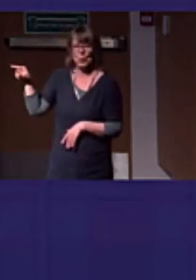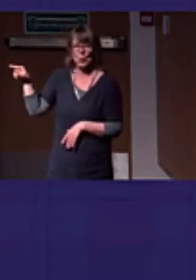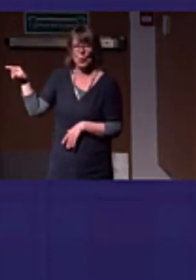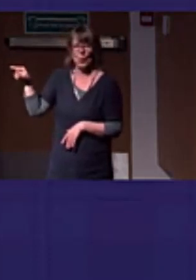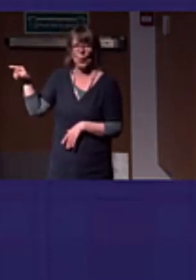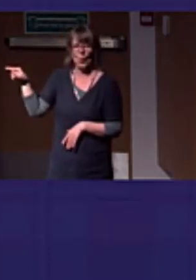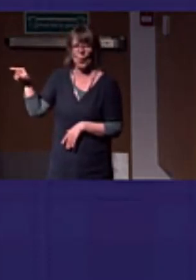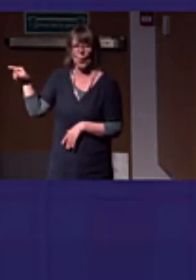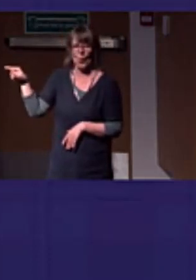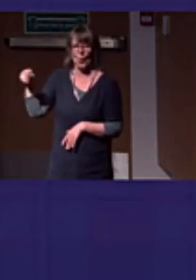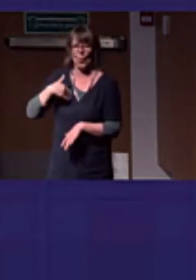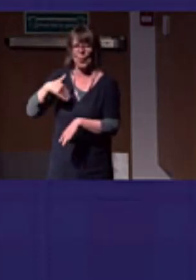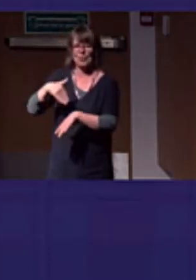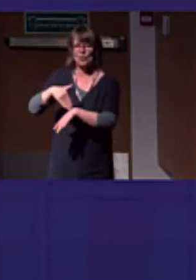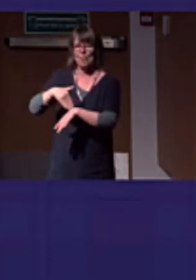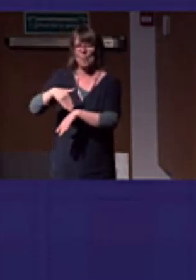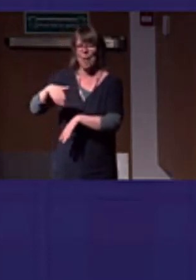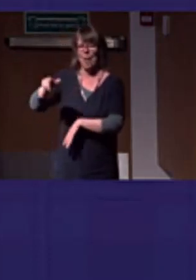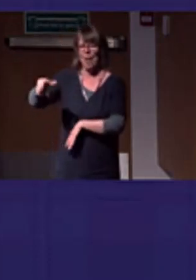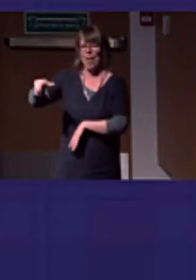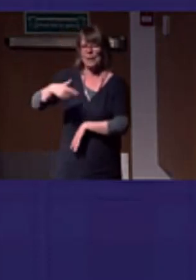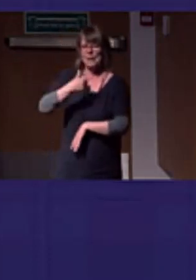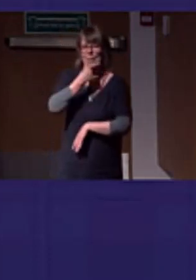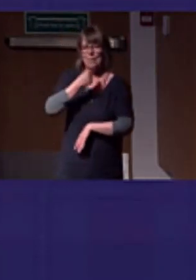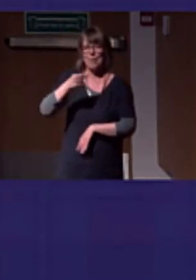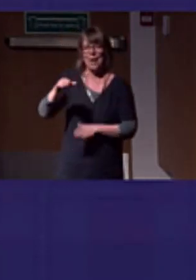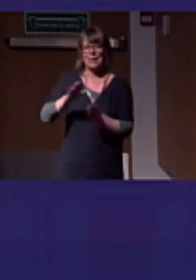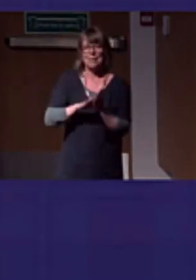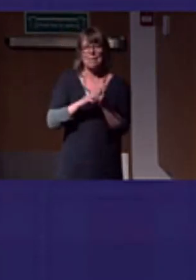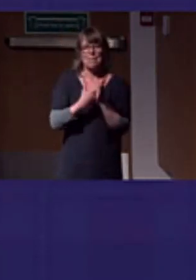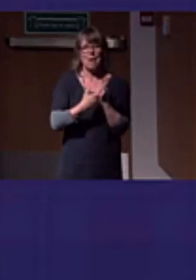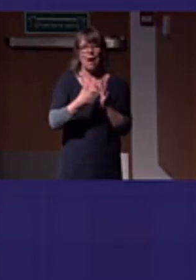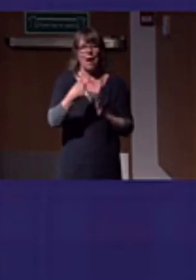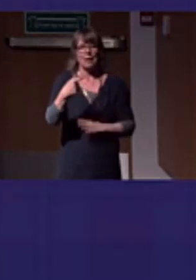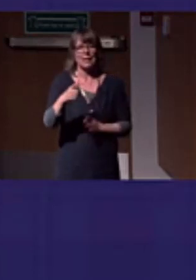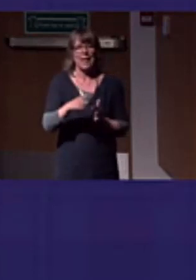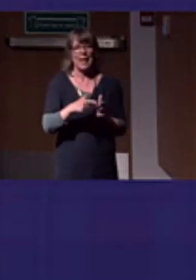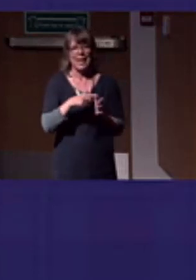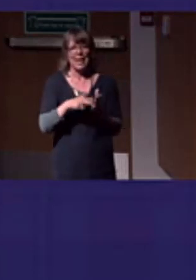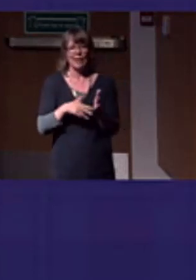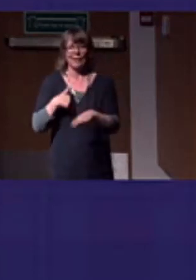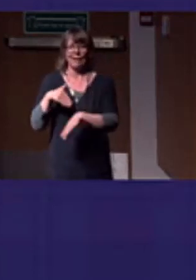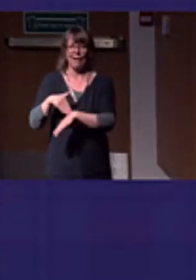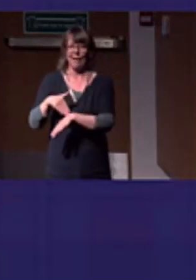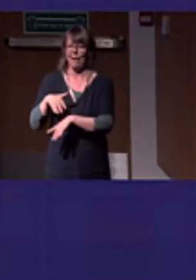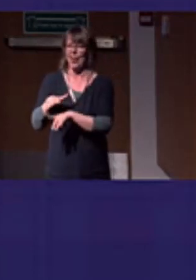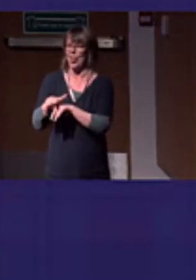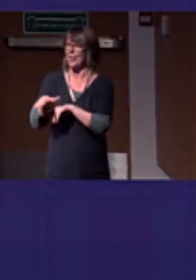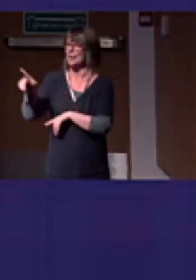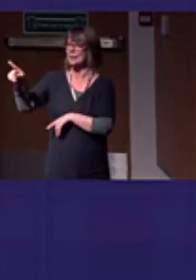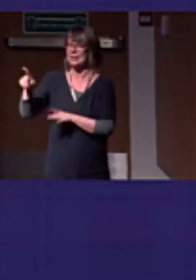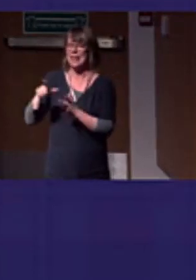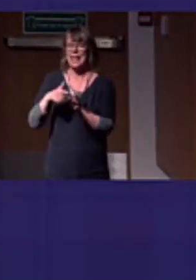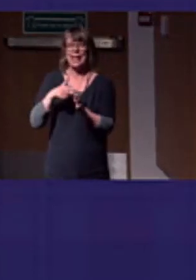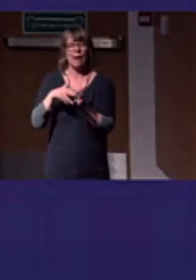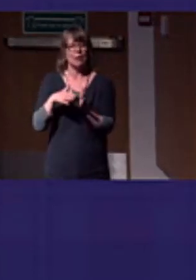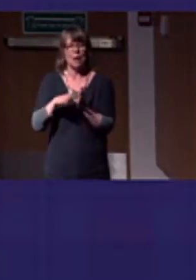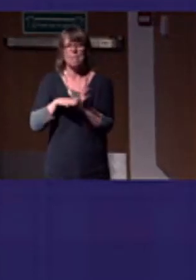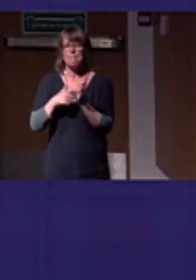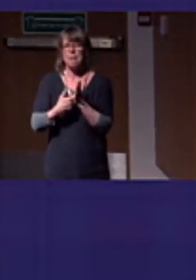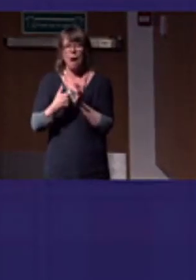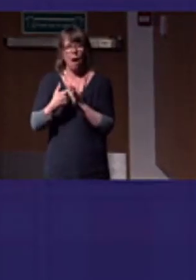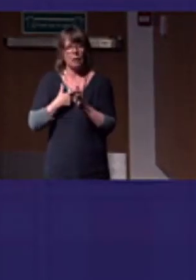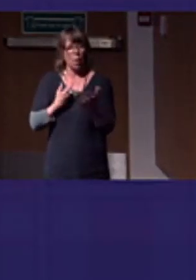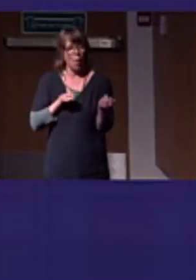corner. One, Ian is leaving literally the room. Okay, so Ian and Mark have put this